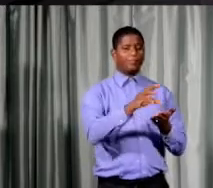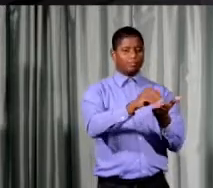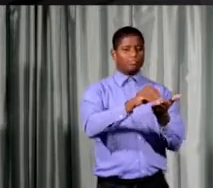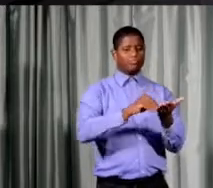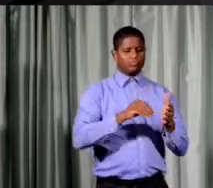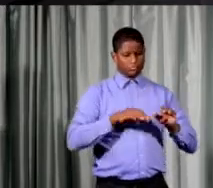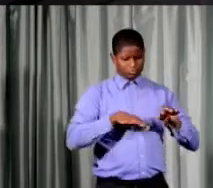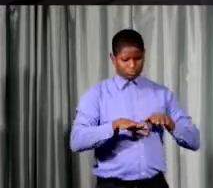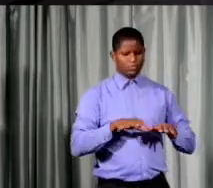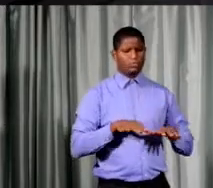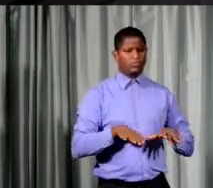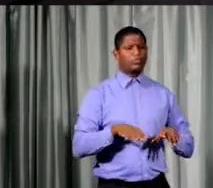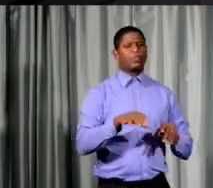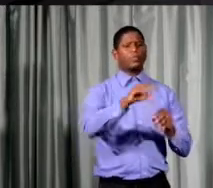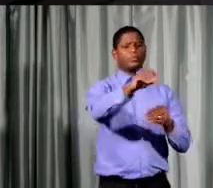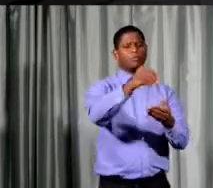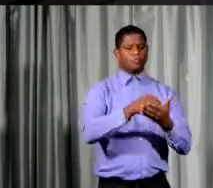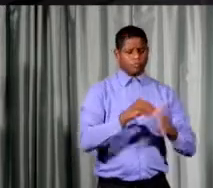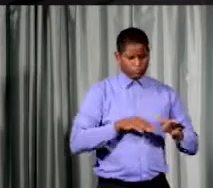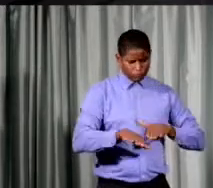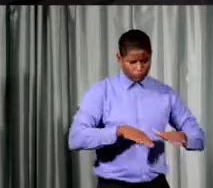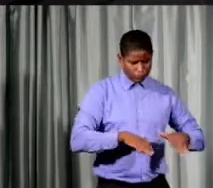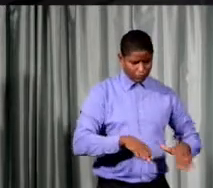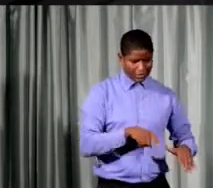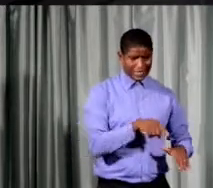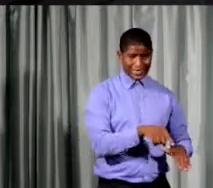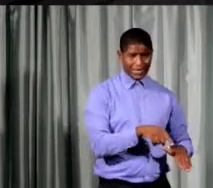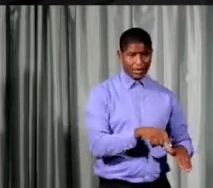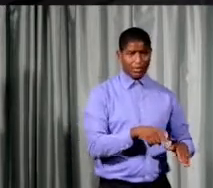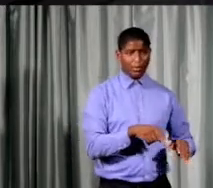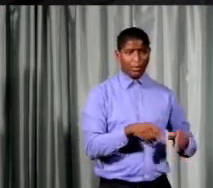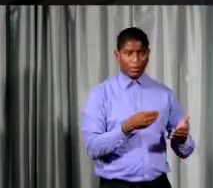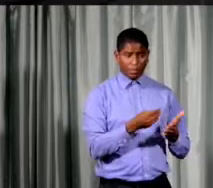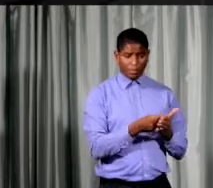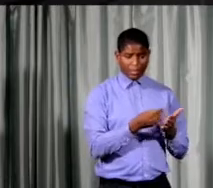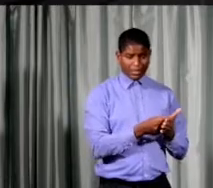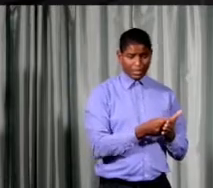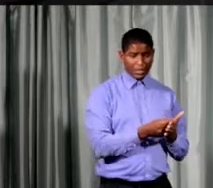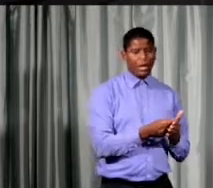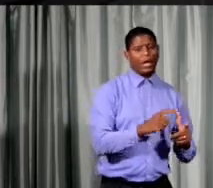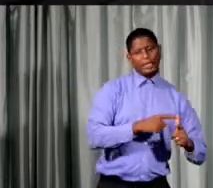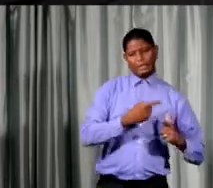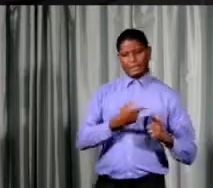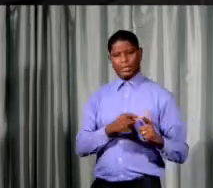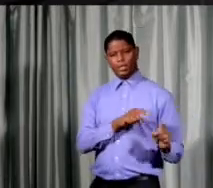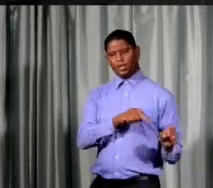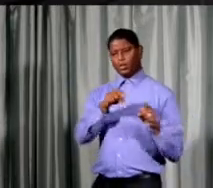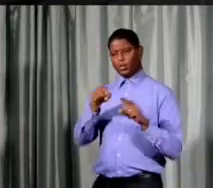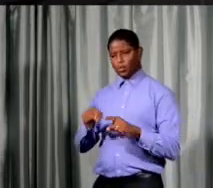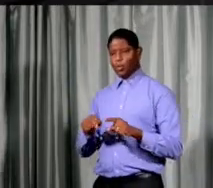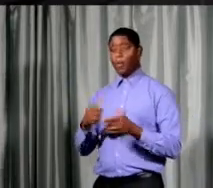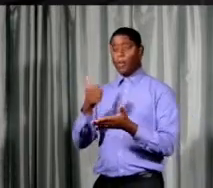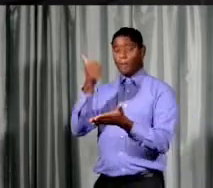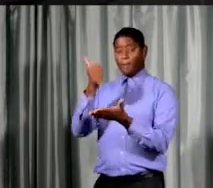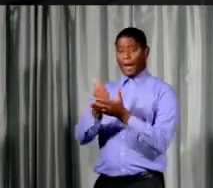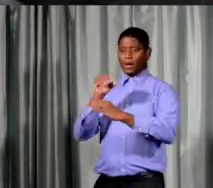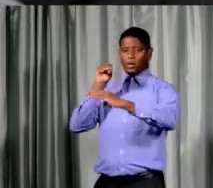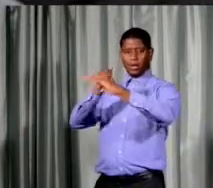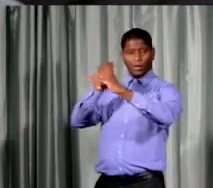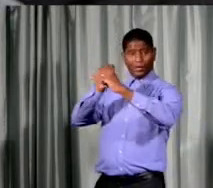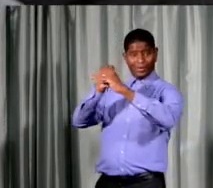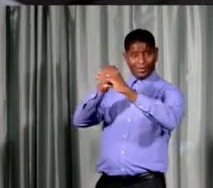and recording the cash. And then that is the same person, because you're too busy carrying the cash to the